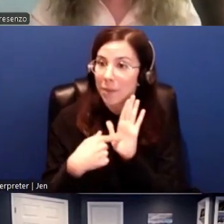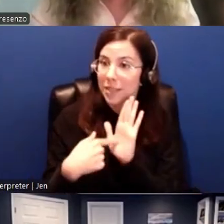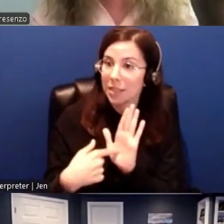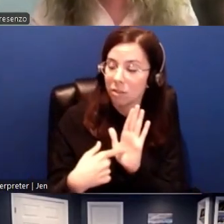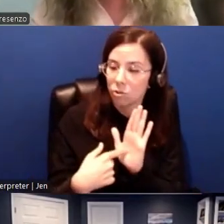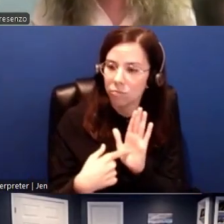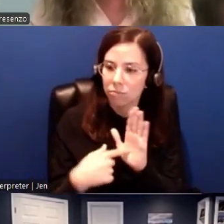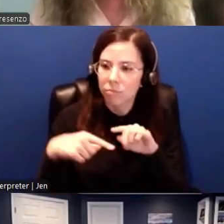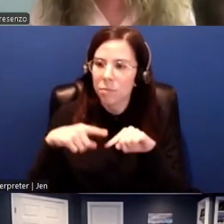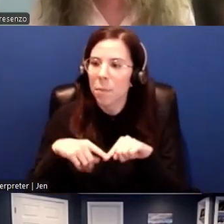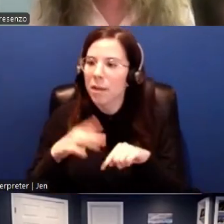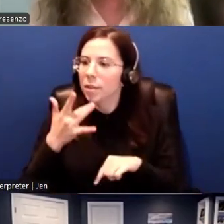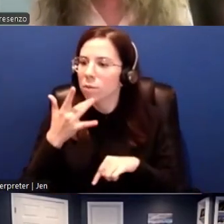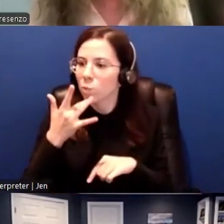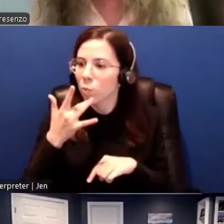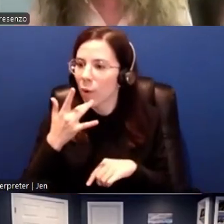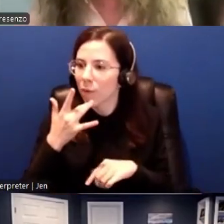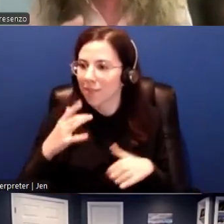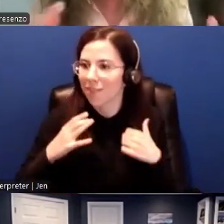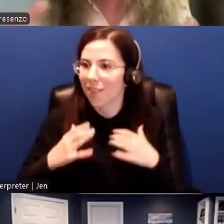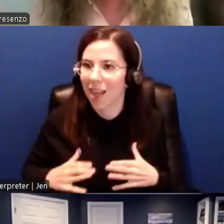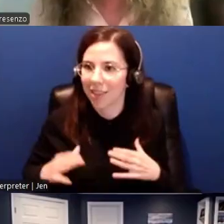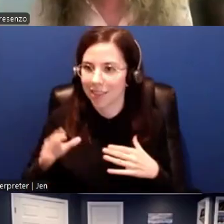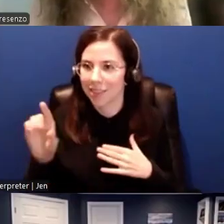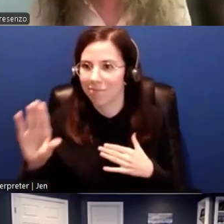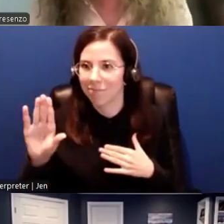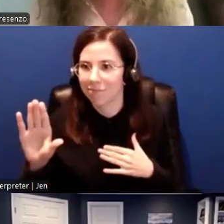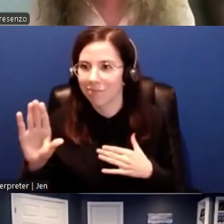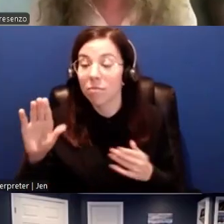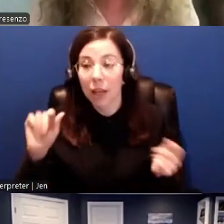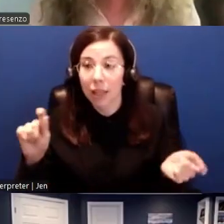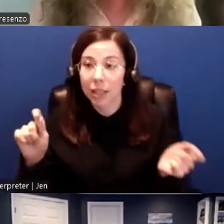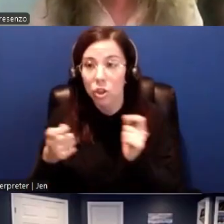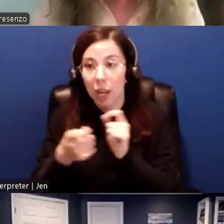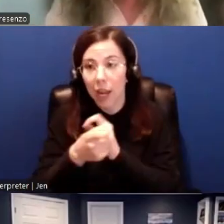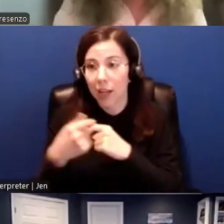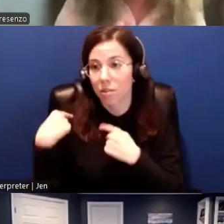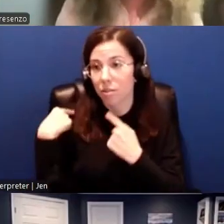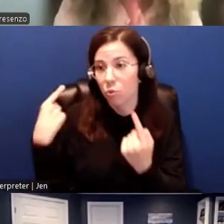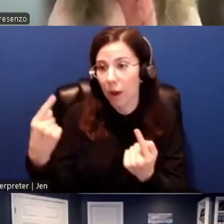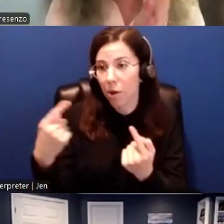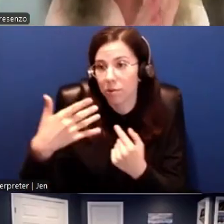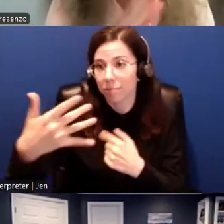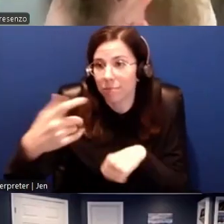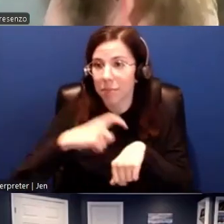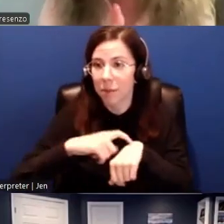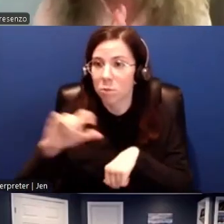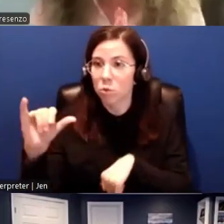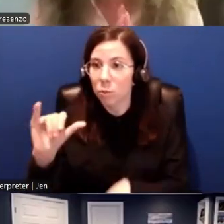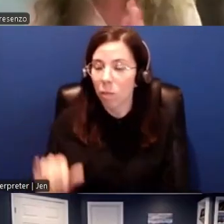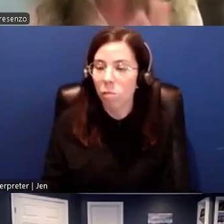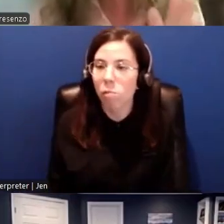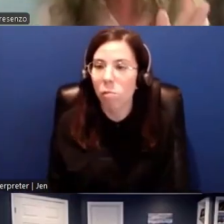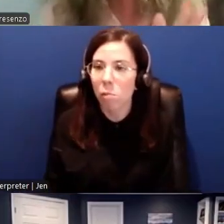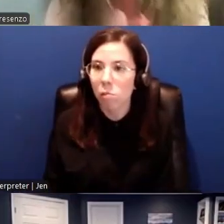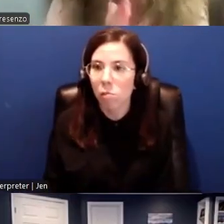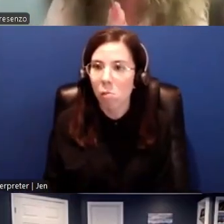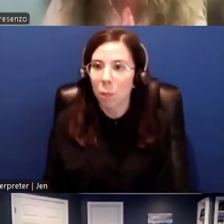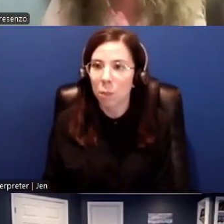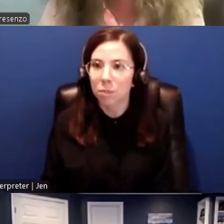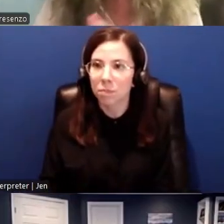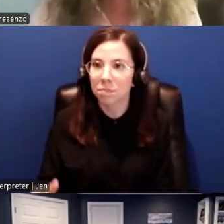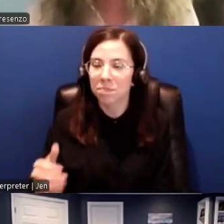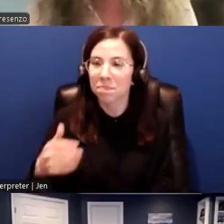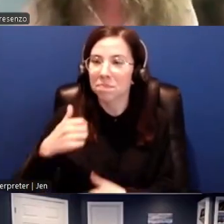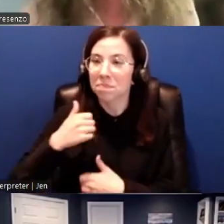what the preferences of your client are, and that can change throughout the process. So military culture. So I'm